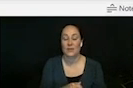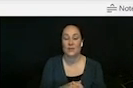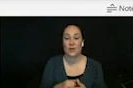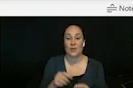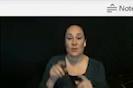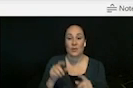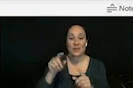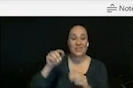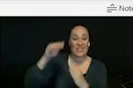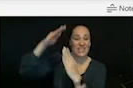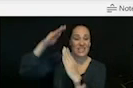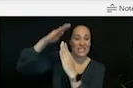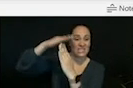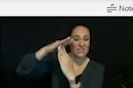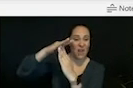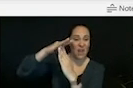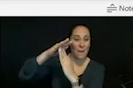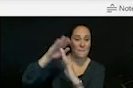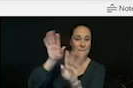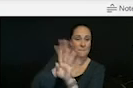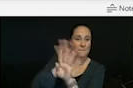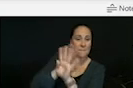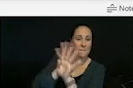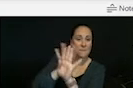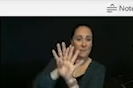really, what?